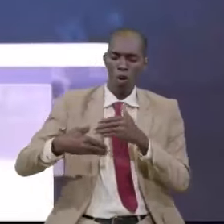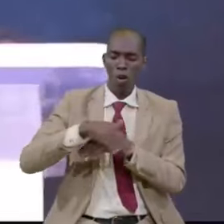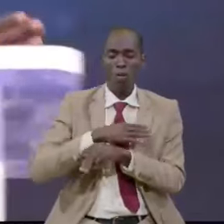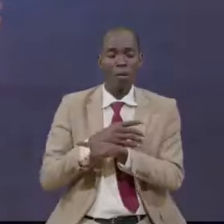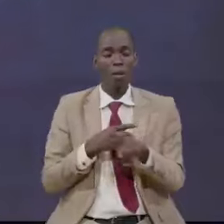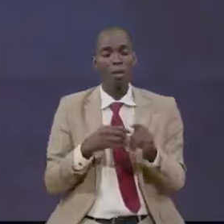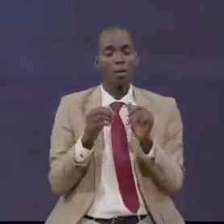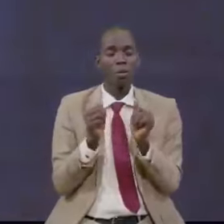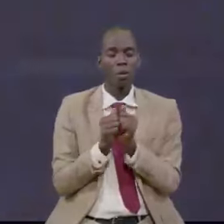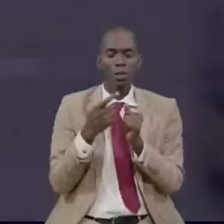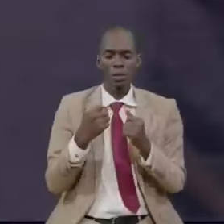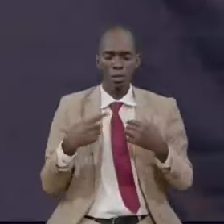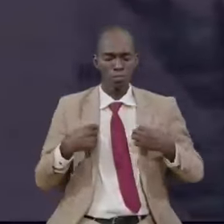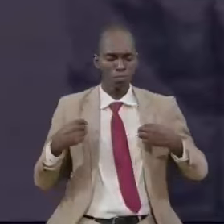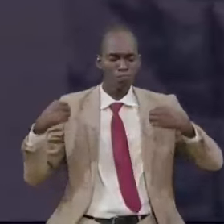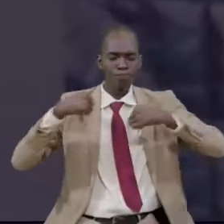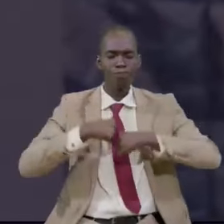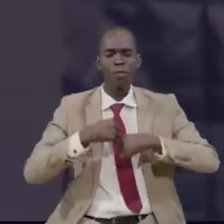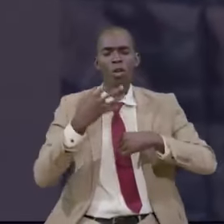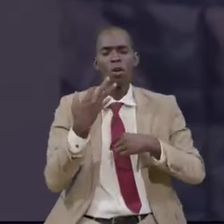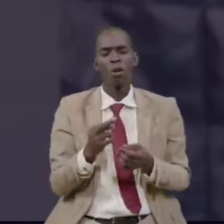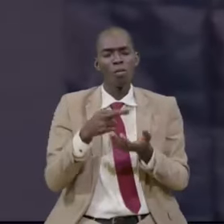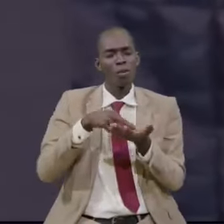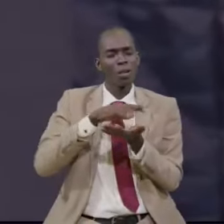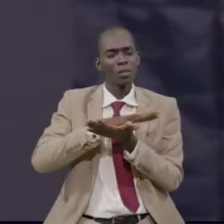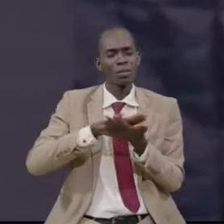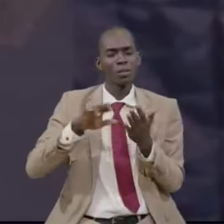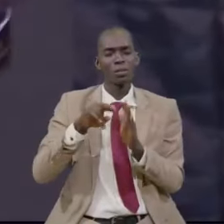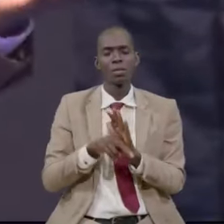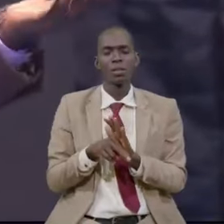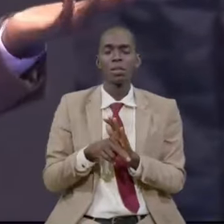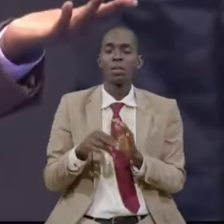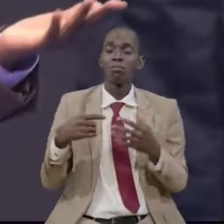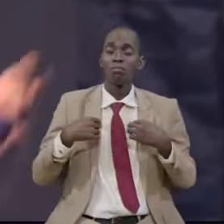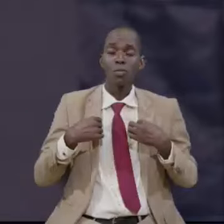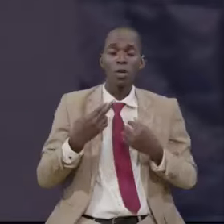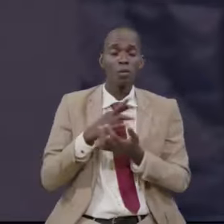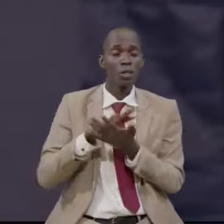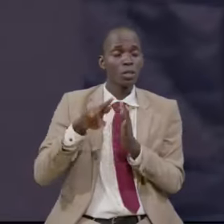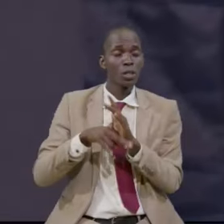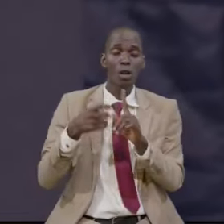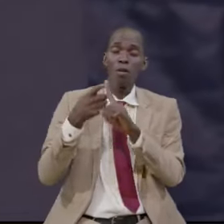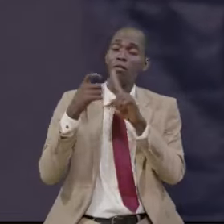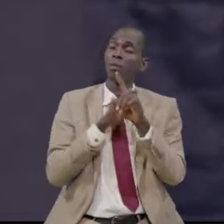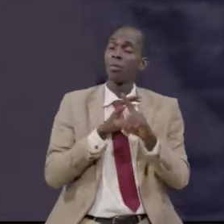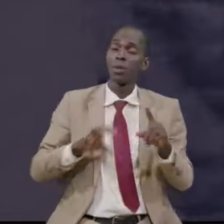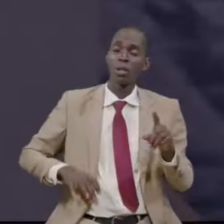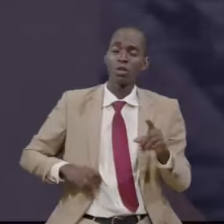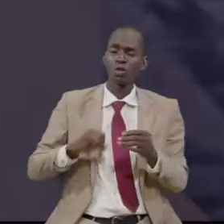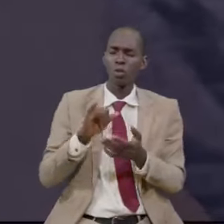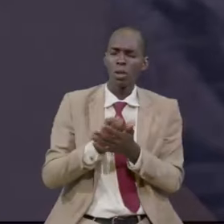of righteousness coming from Christ, so that when you see